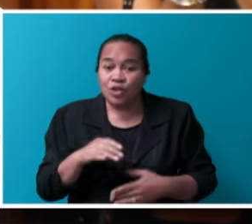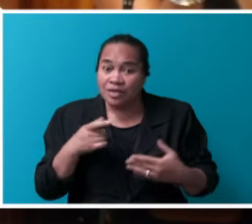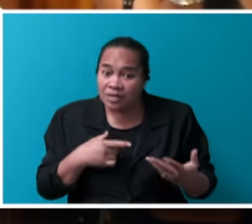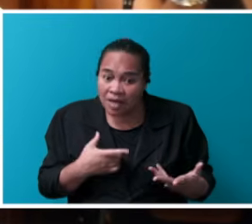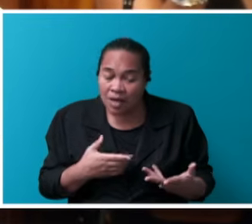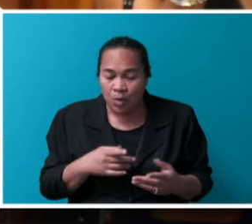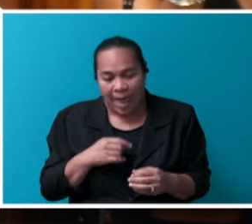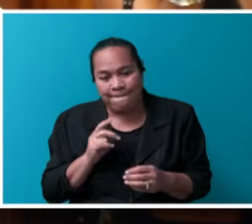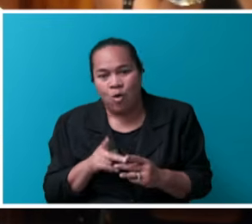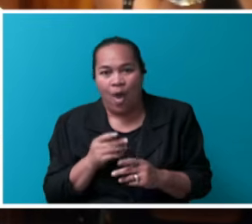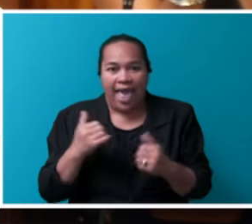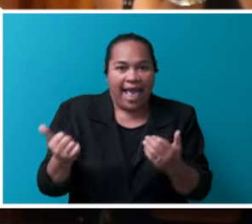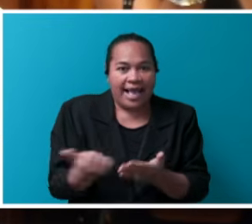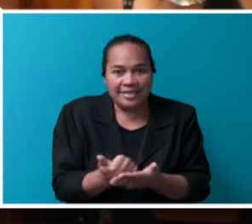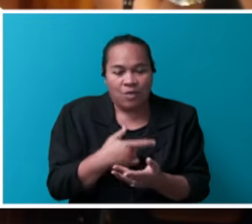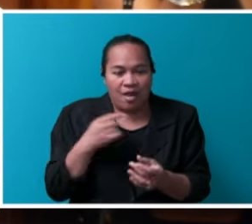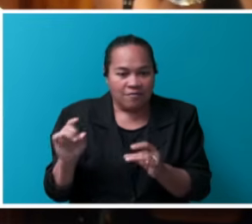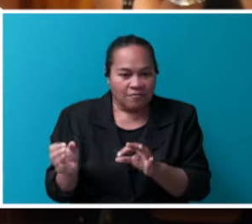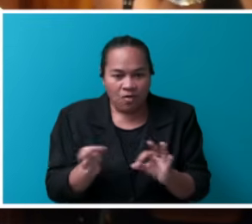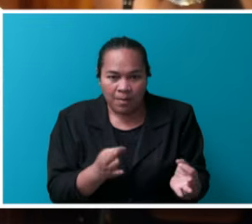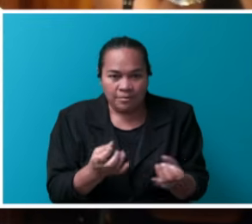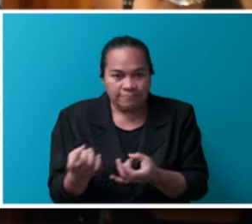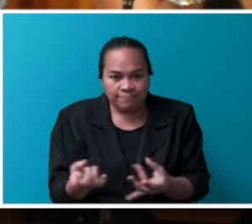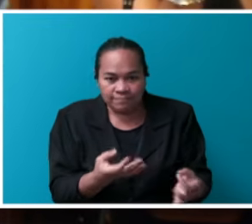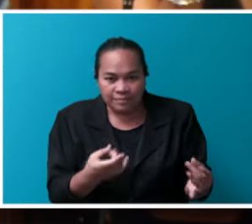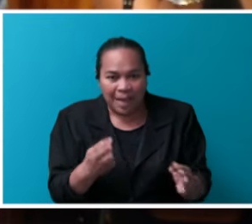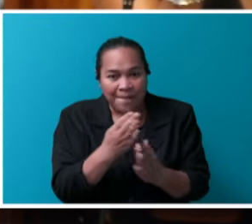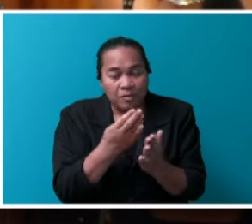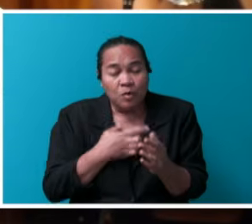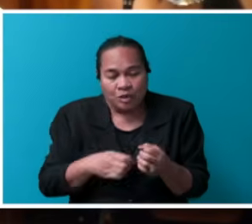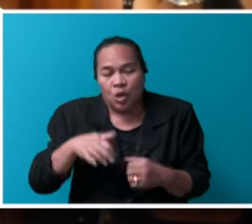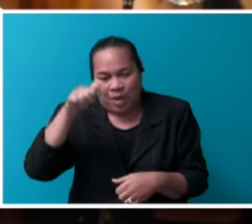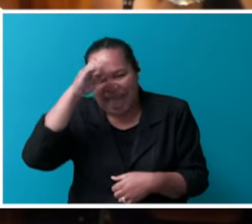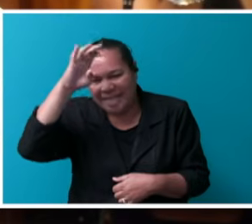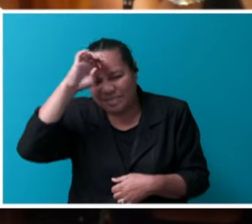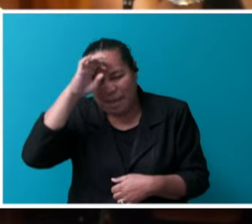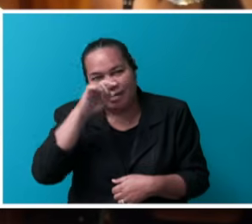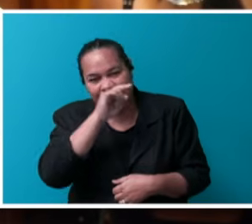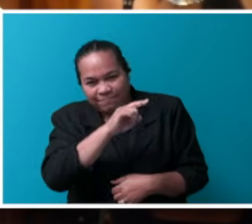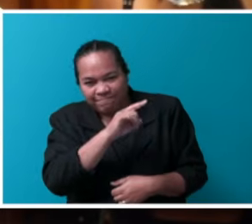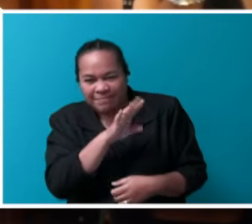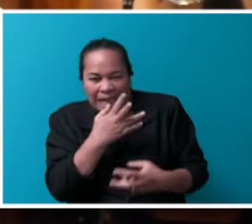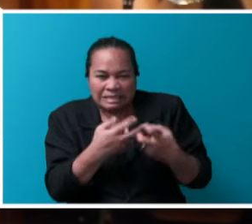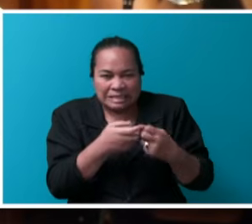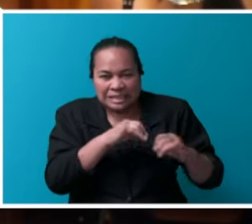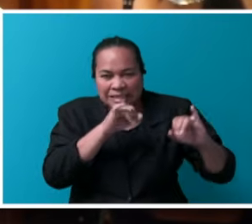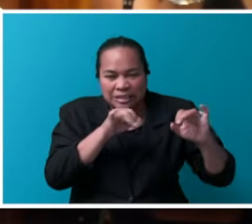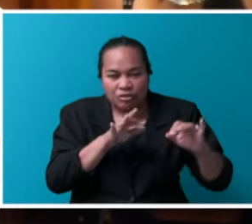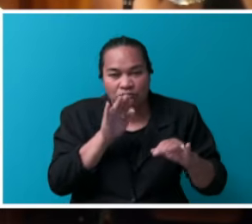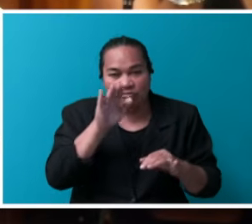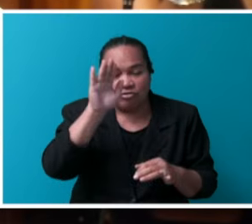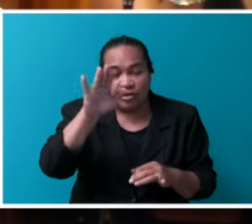proactive and have formulated the budget in anticipation of these global headwinds. Mr. Speaker, the